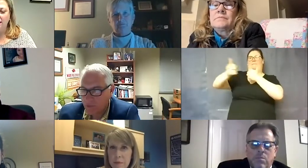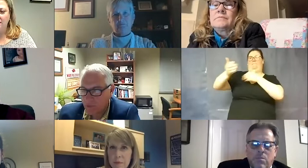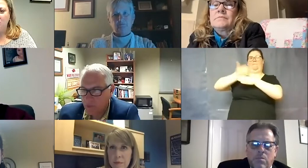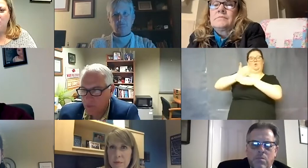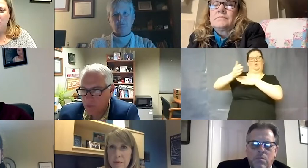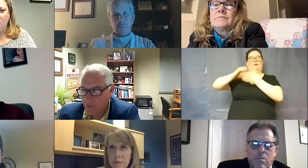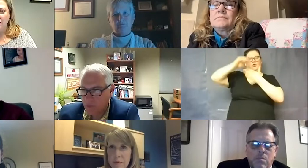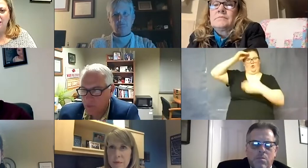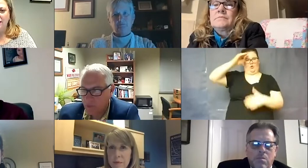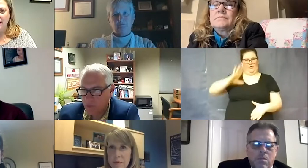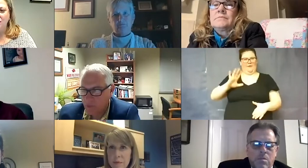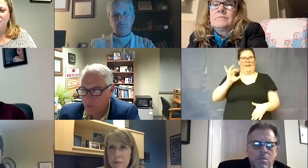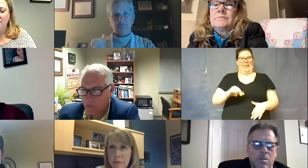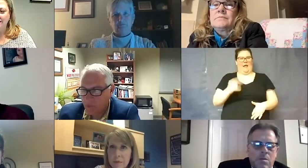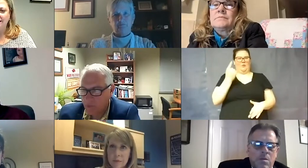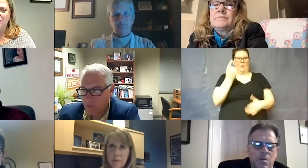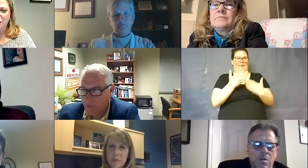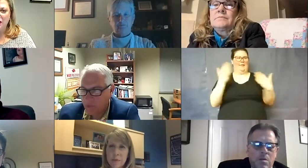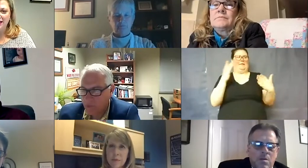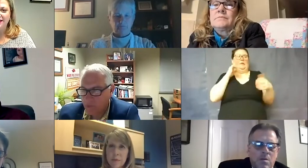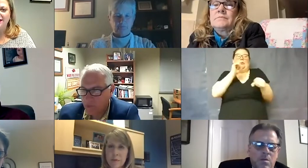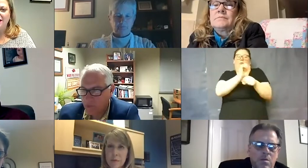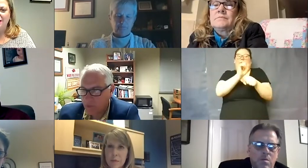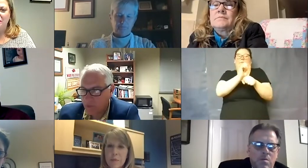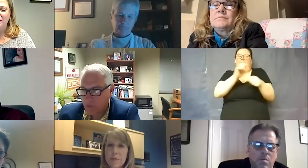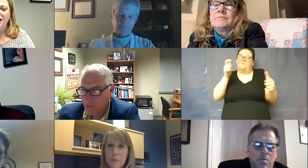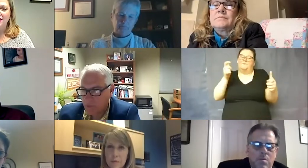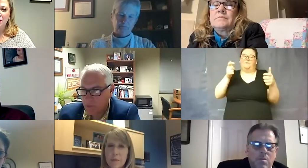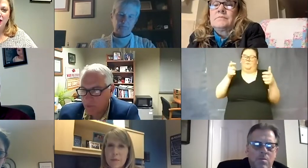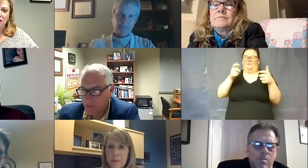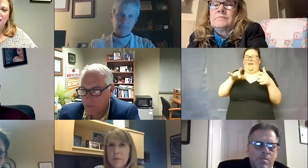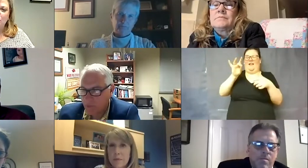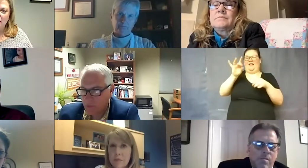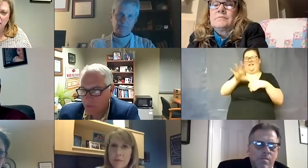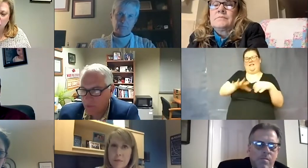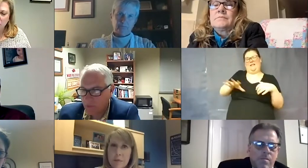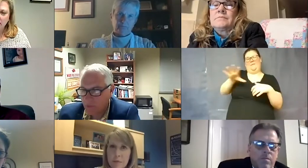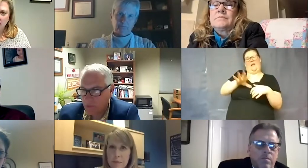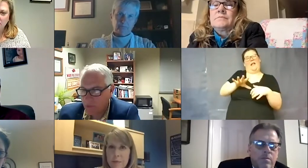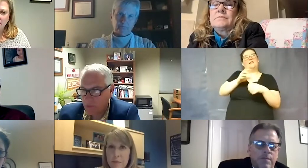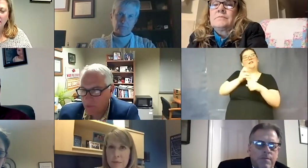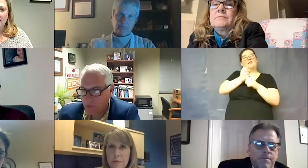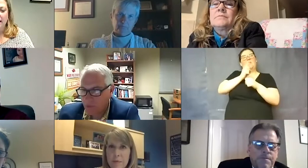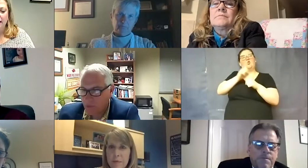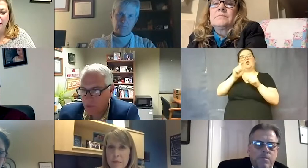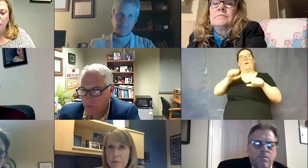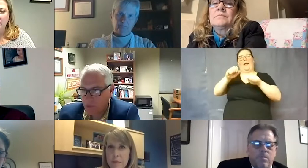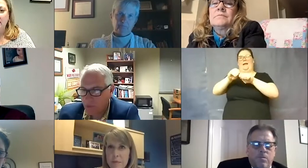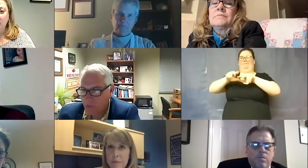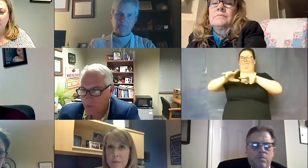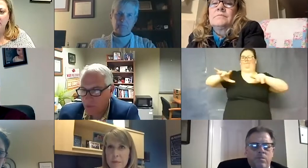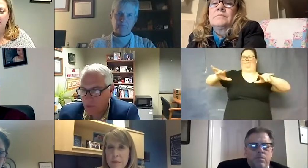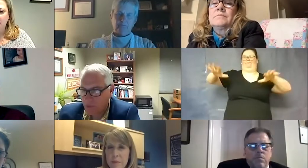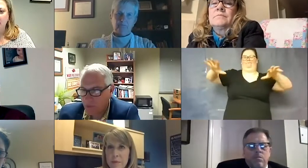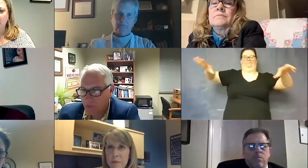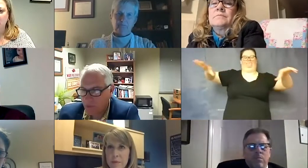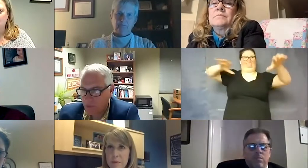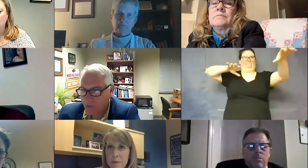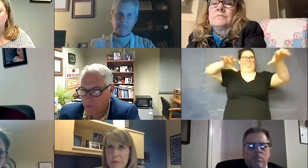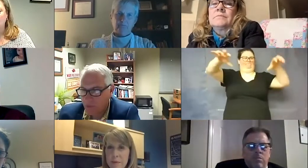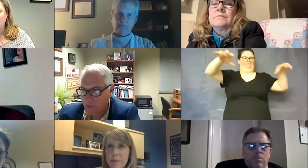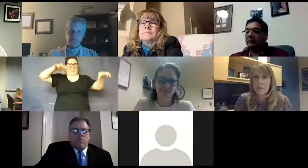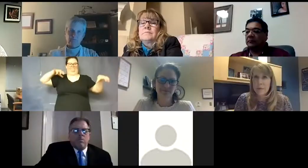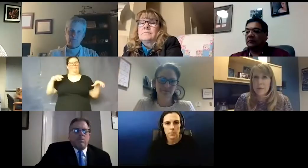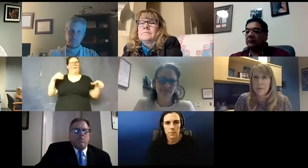of the things that we are working on now is finding the spaces um to make sure that we can spread out and that we can have our kids uh